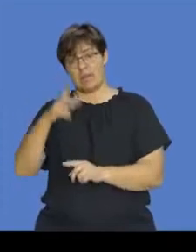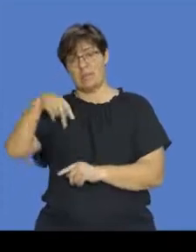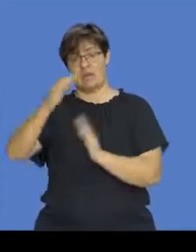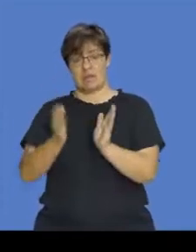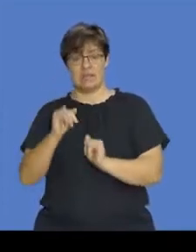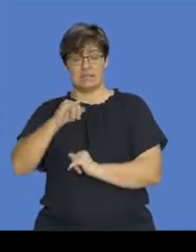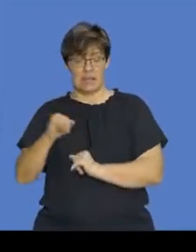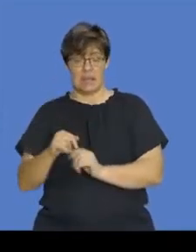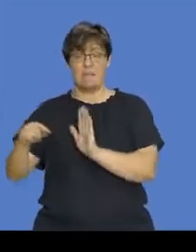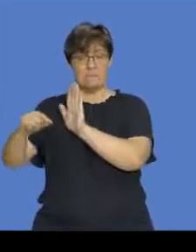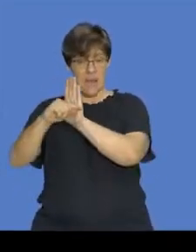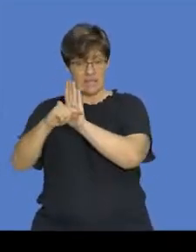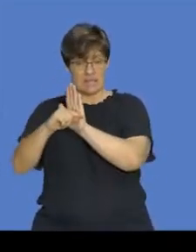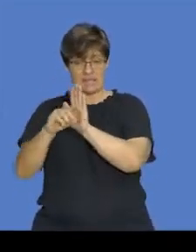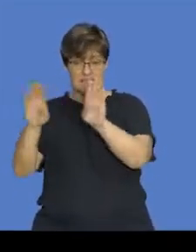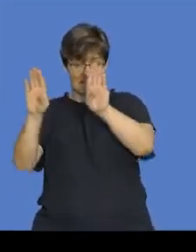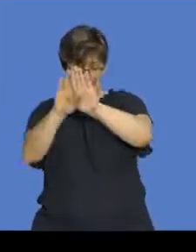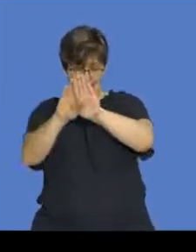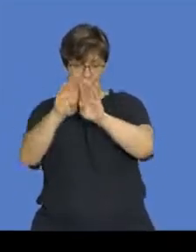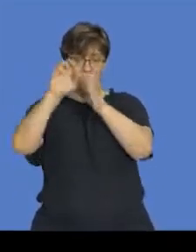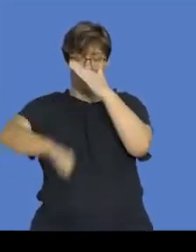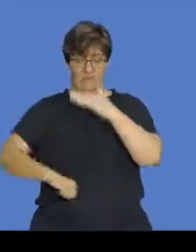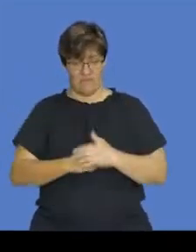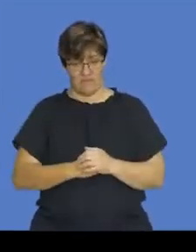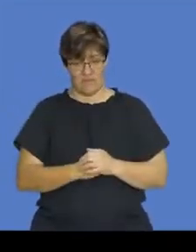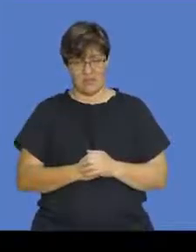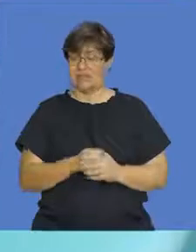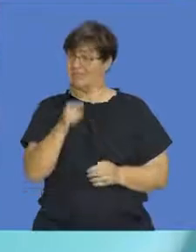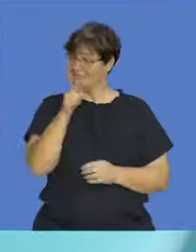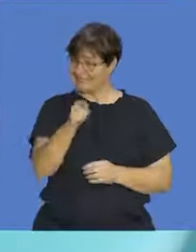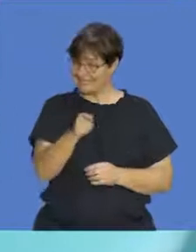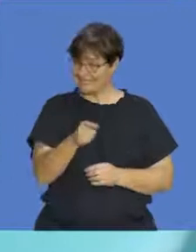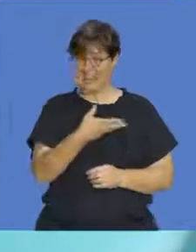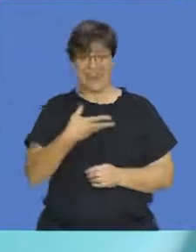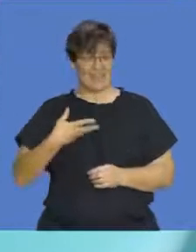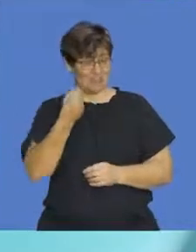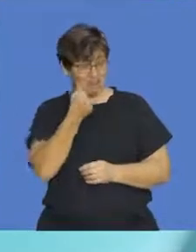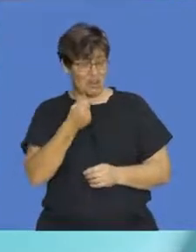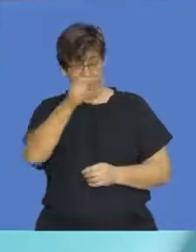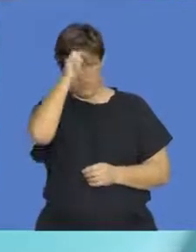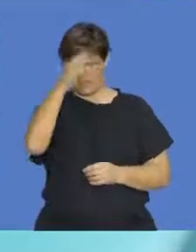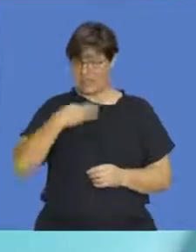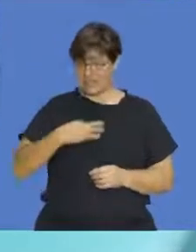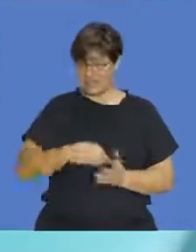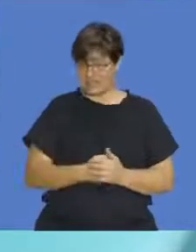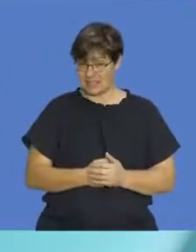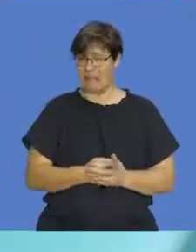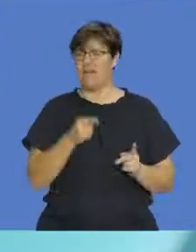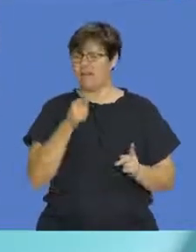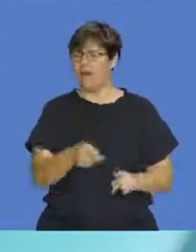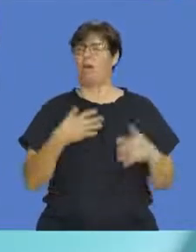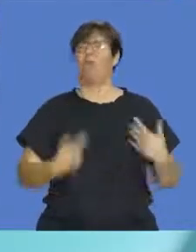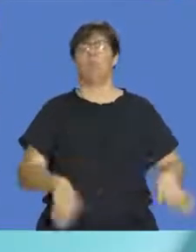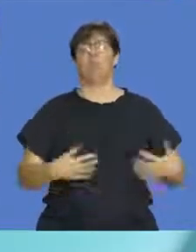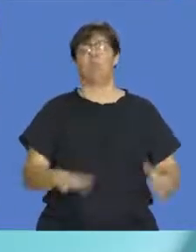what's in the intersection. And that, boys and girls, ladies and gentlemen, is the most